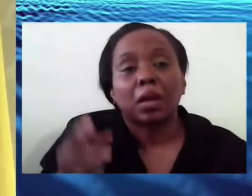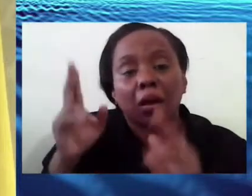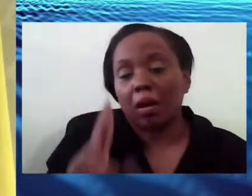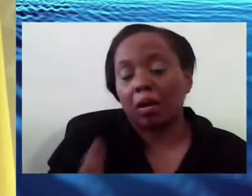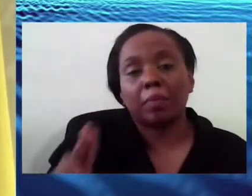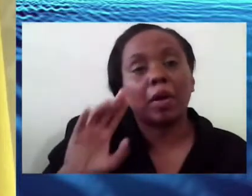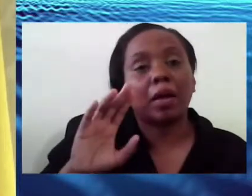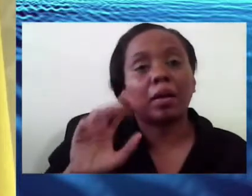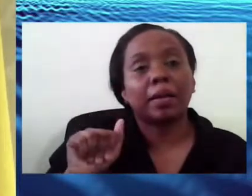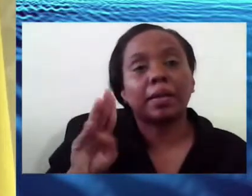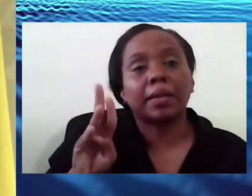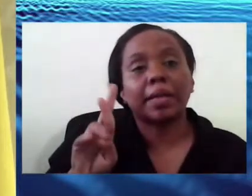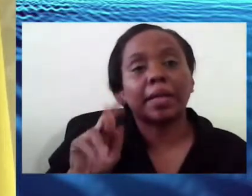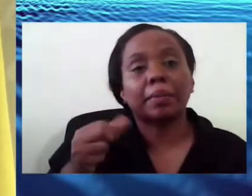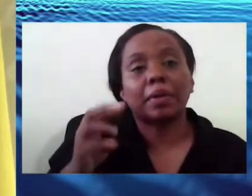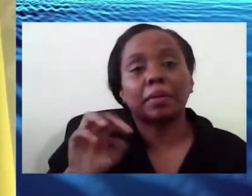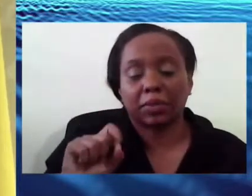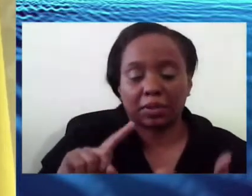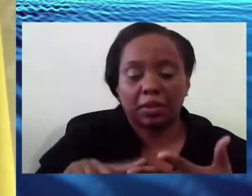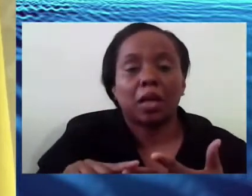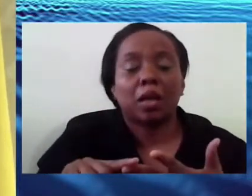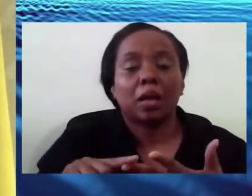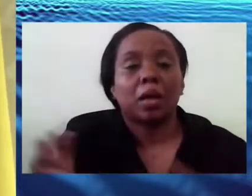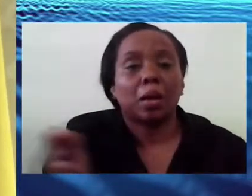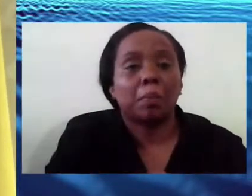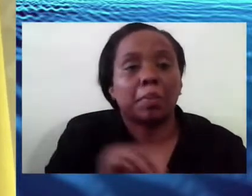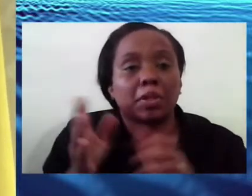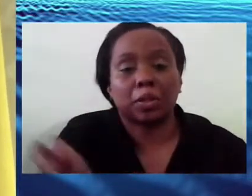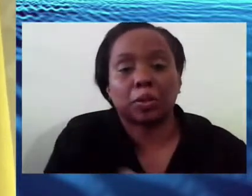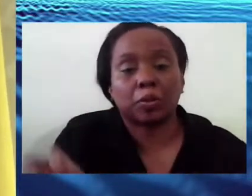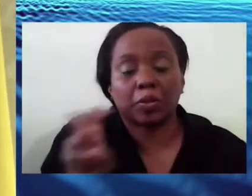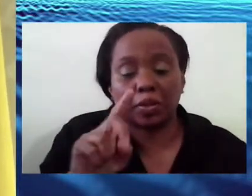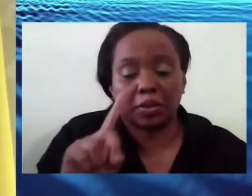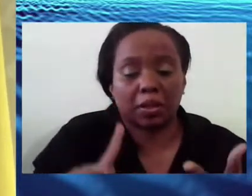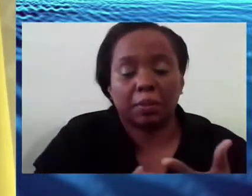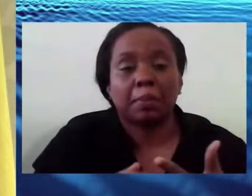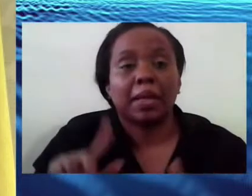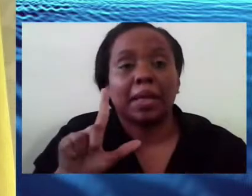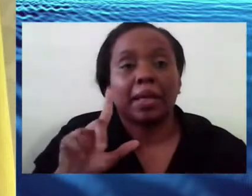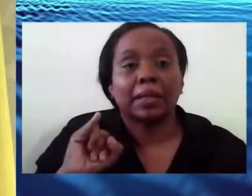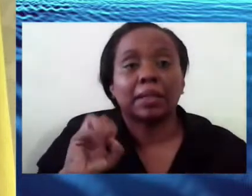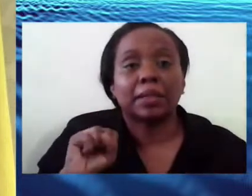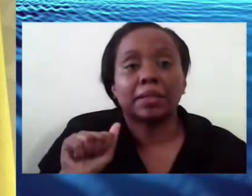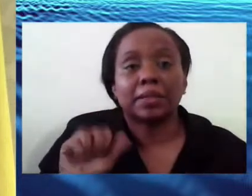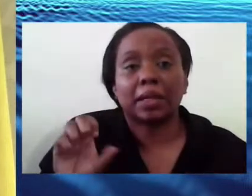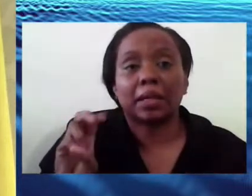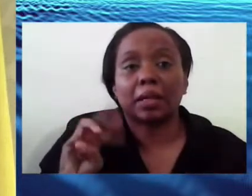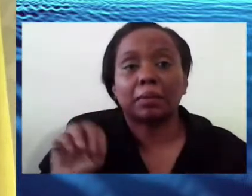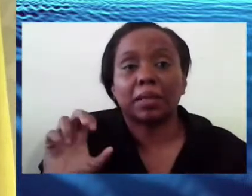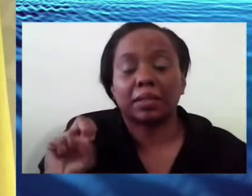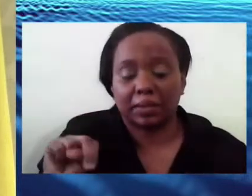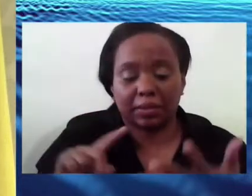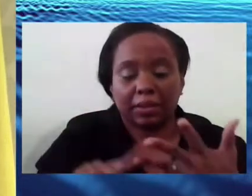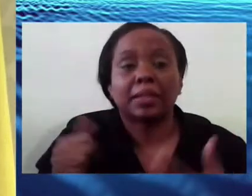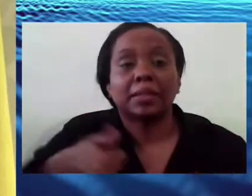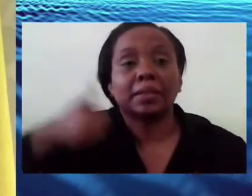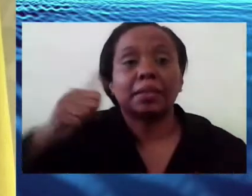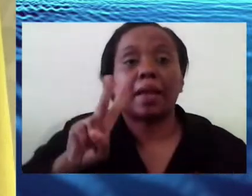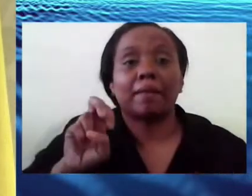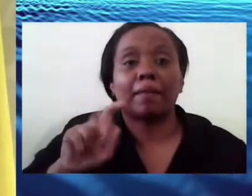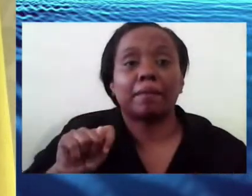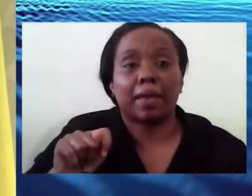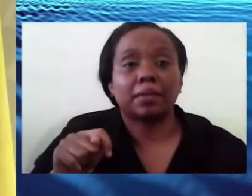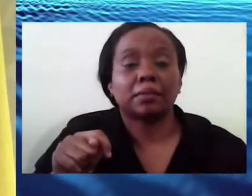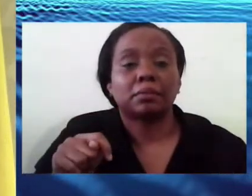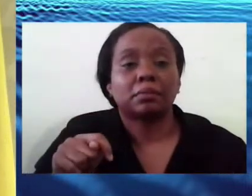Wilfred Abrams, Minister of Tourism and International Transport, Senator, the Honourable Lisa Cummins, the Senior Veterinary Officer, Dr. Mark